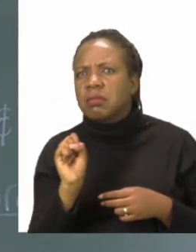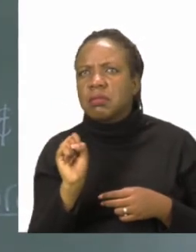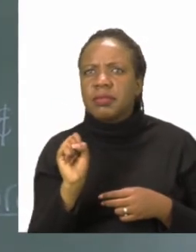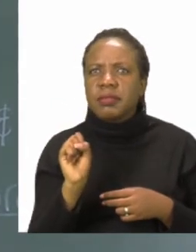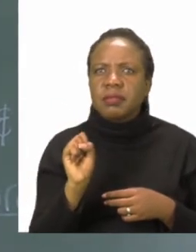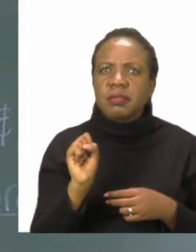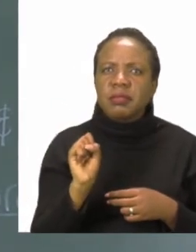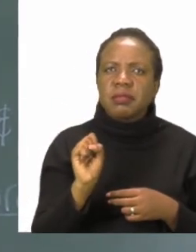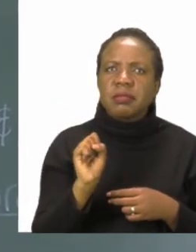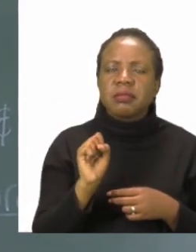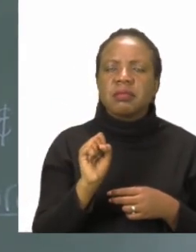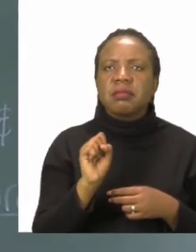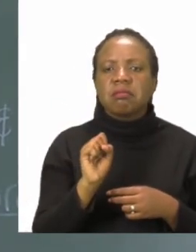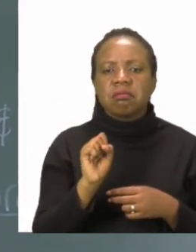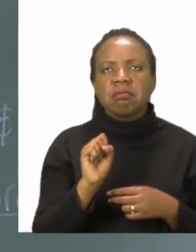anywhere?